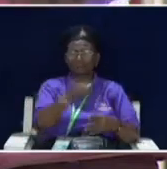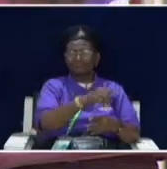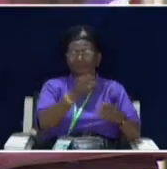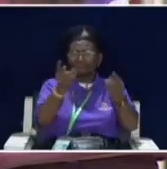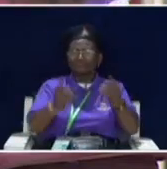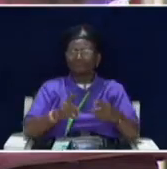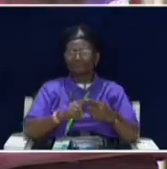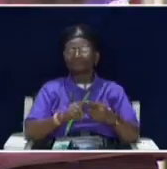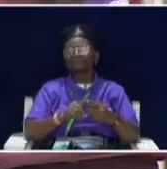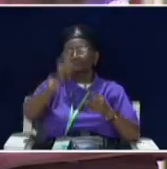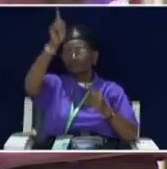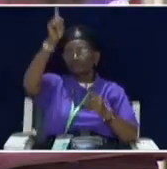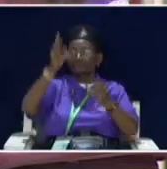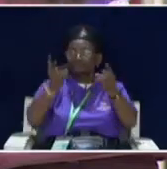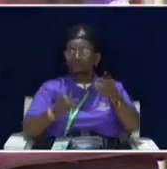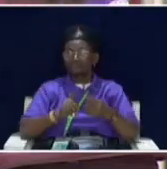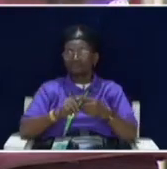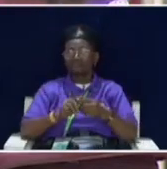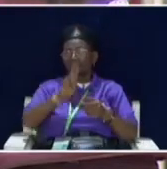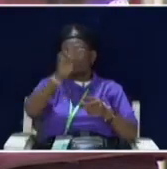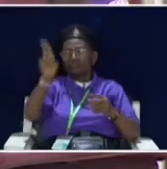it